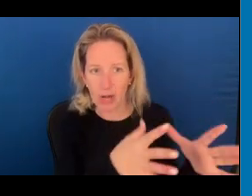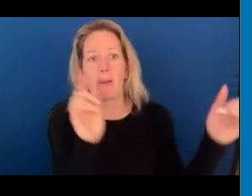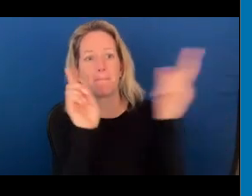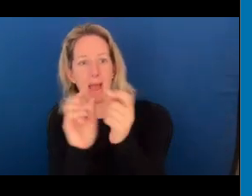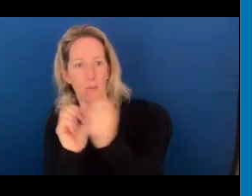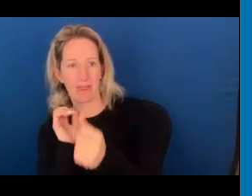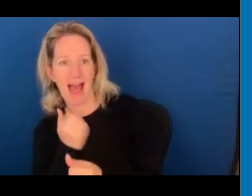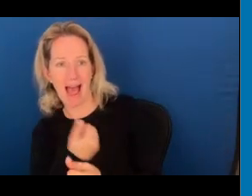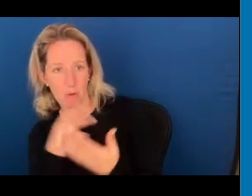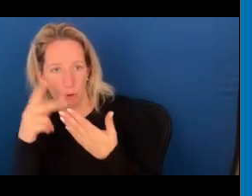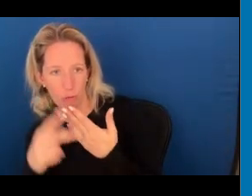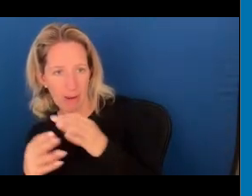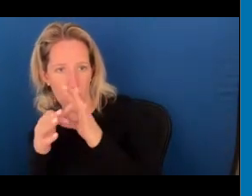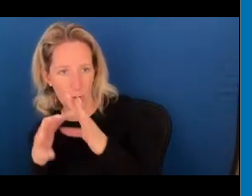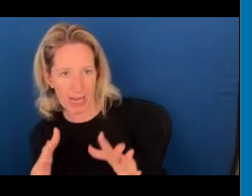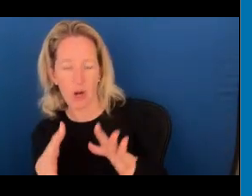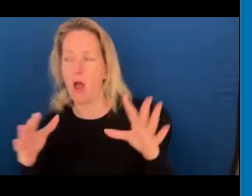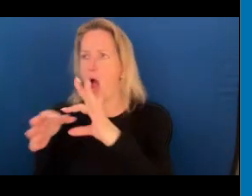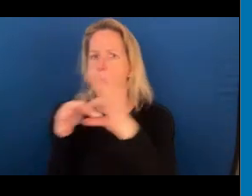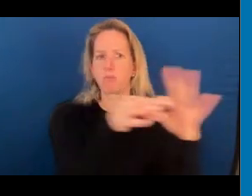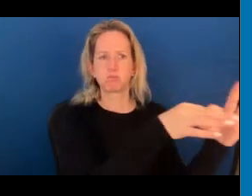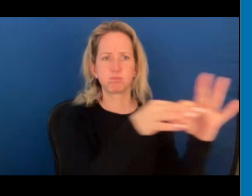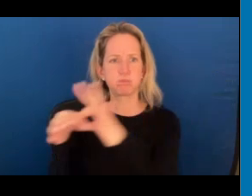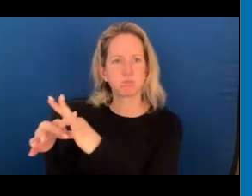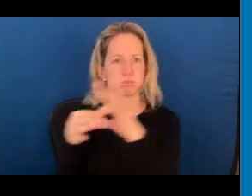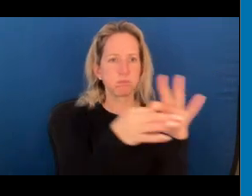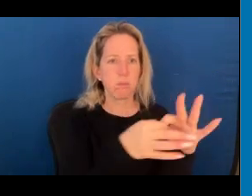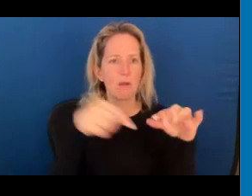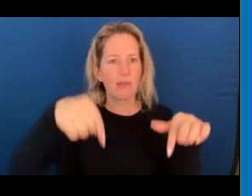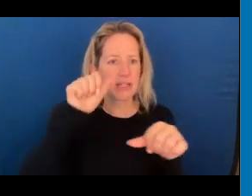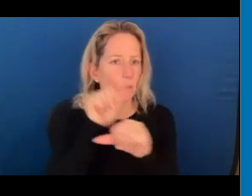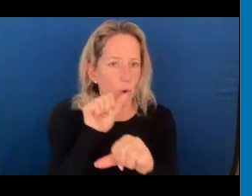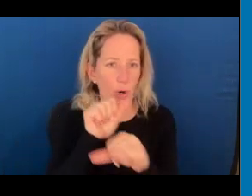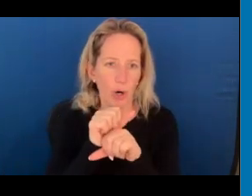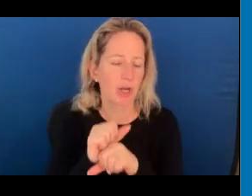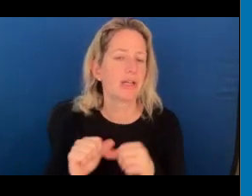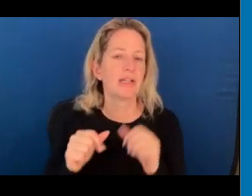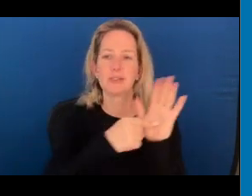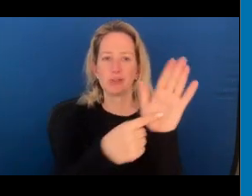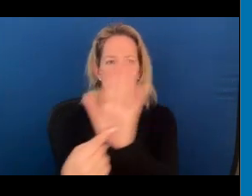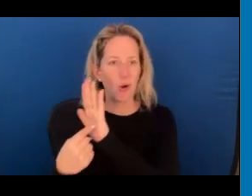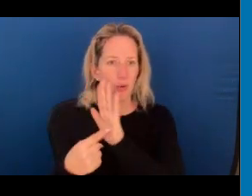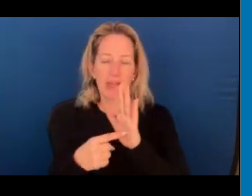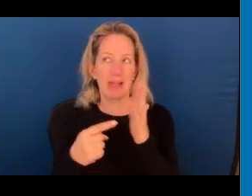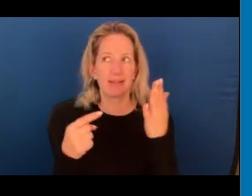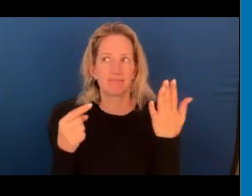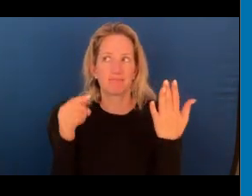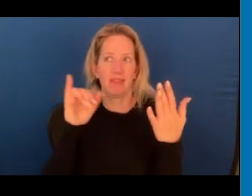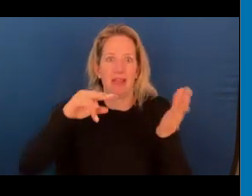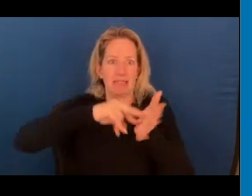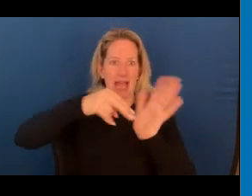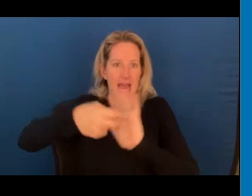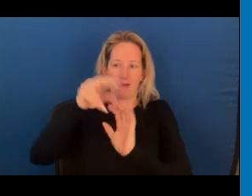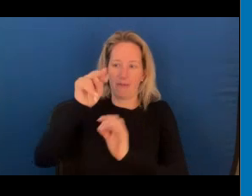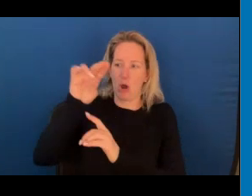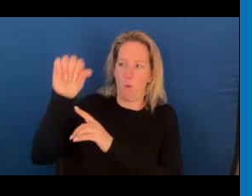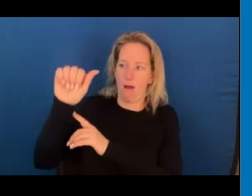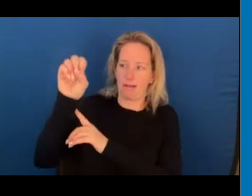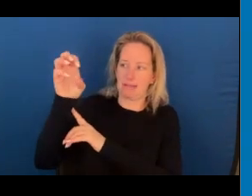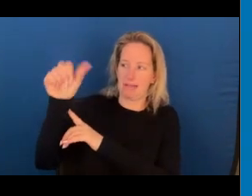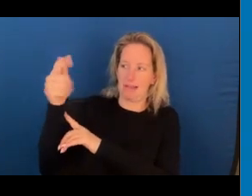just indicative of the collaborative nature of this work, indicative of the intent from NOAA C grant. And I just want to